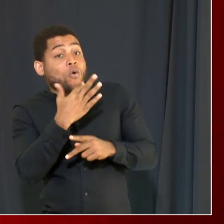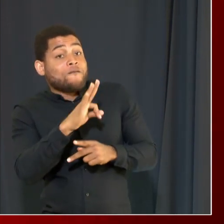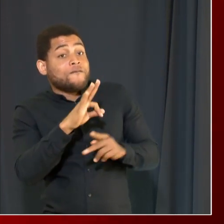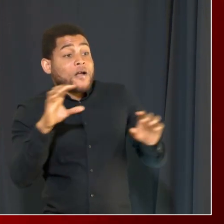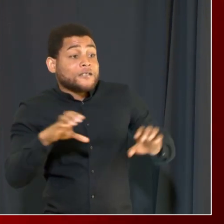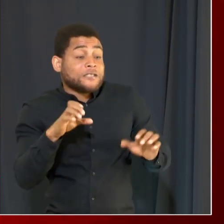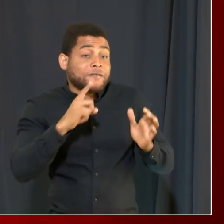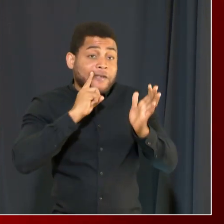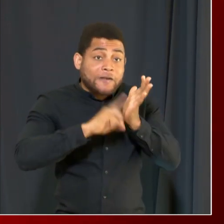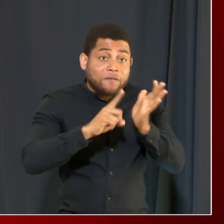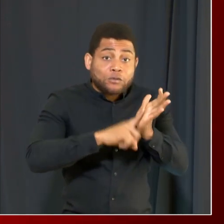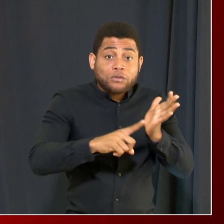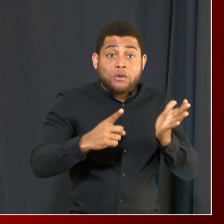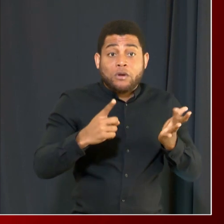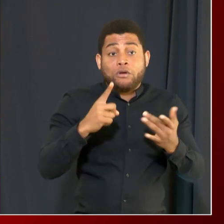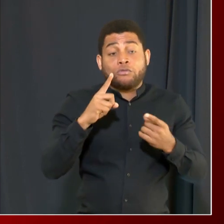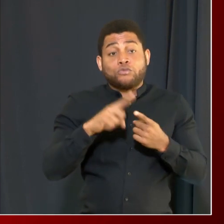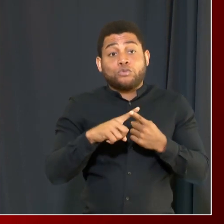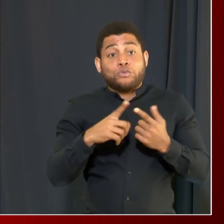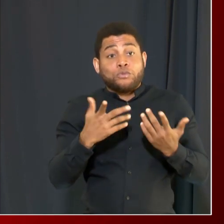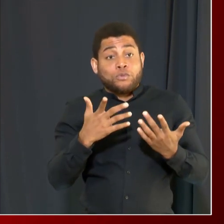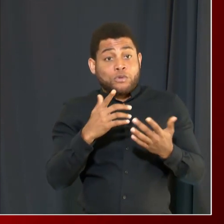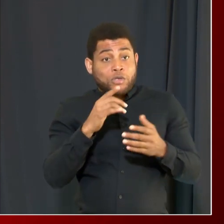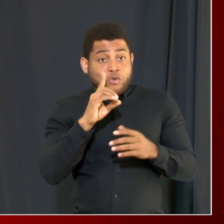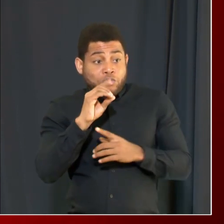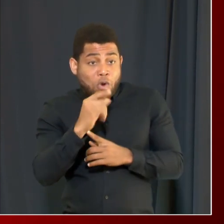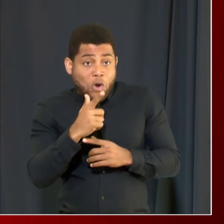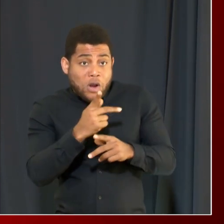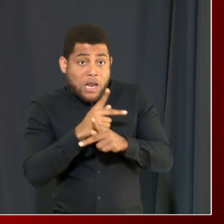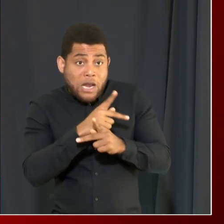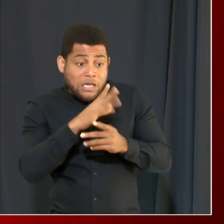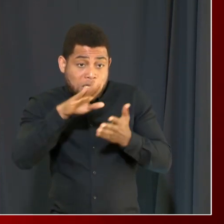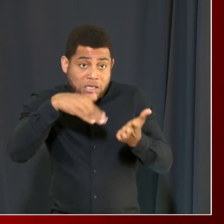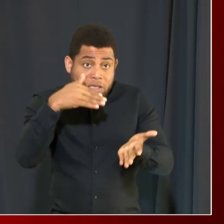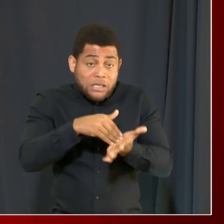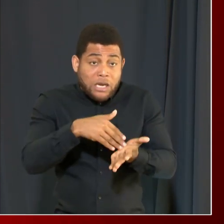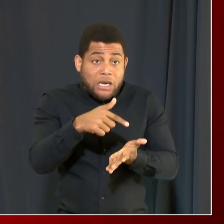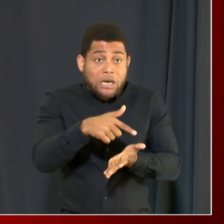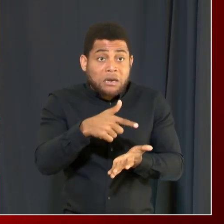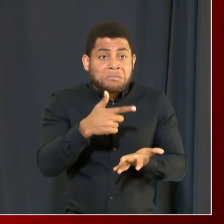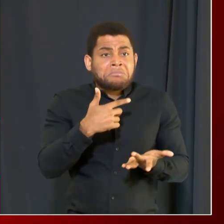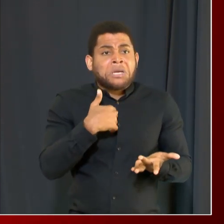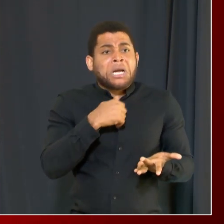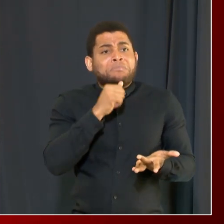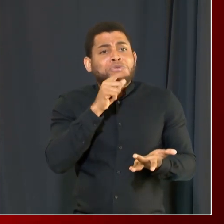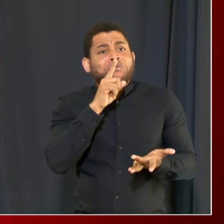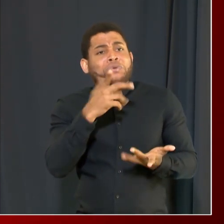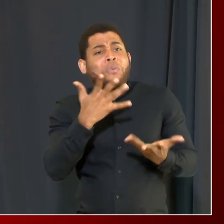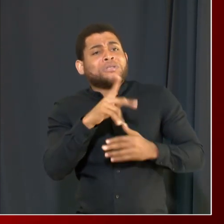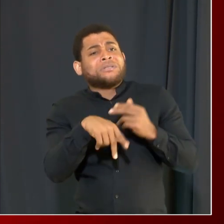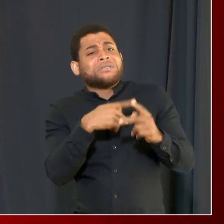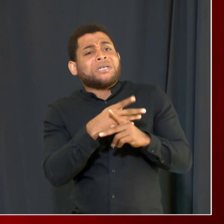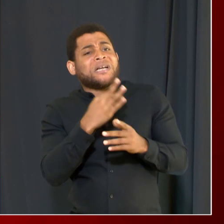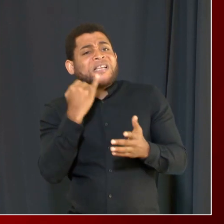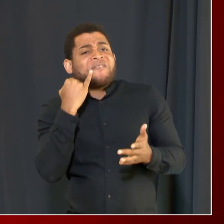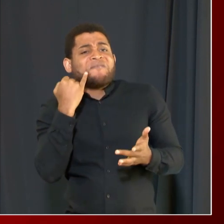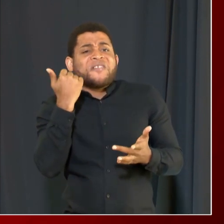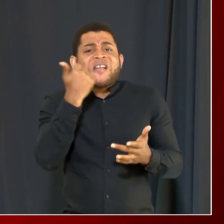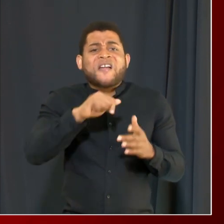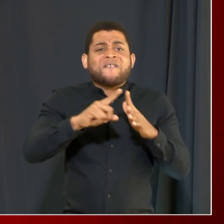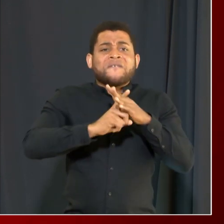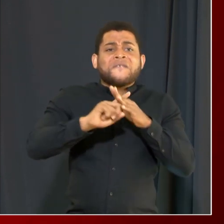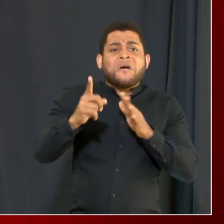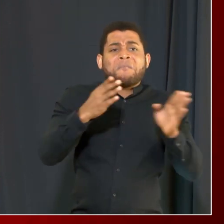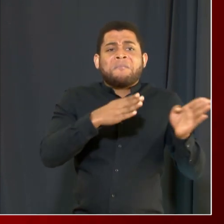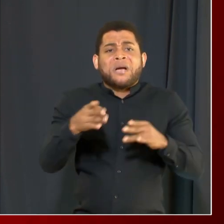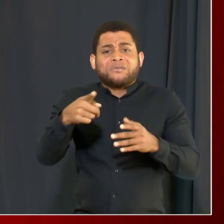investigation into the dog care center, into district dogs? I don't know what type of, if any, evacuation plan they're required